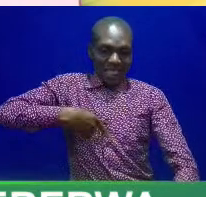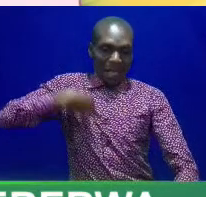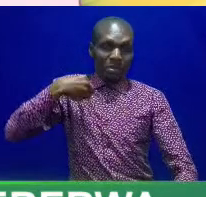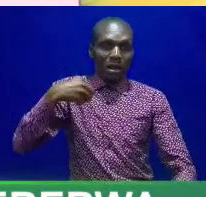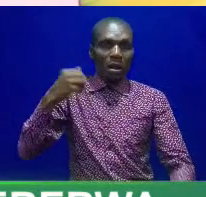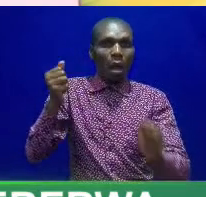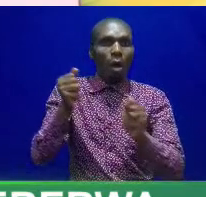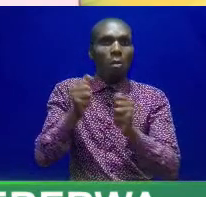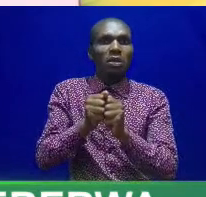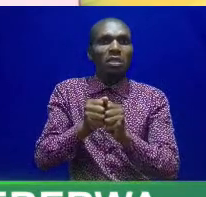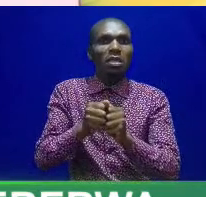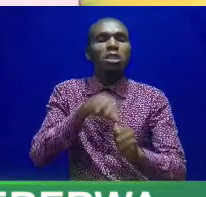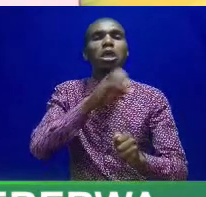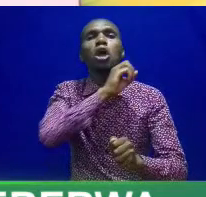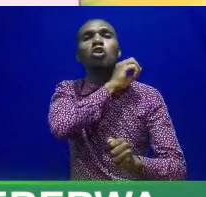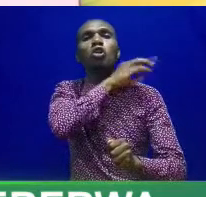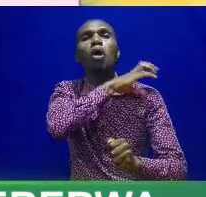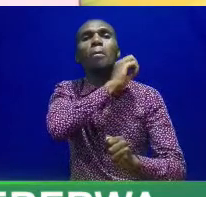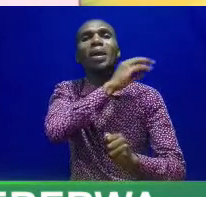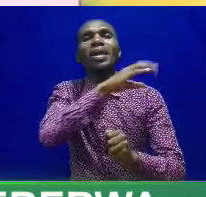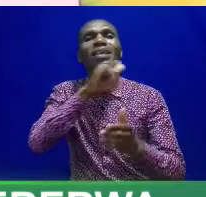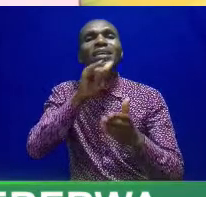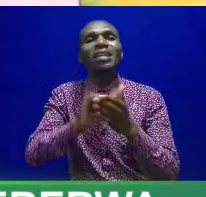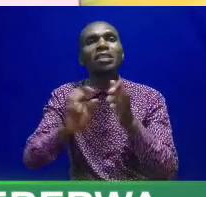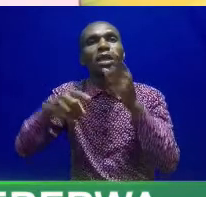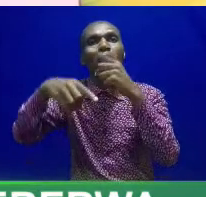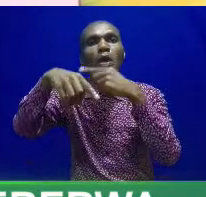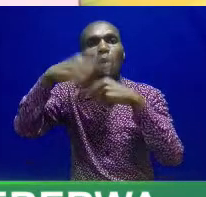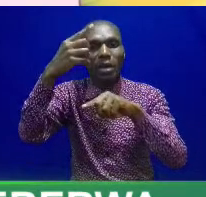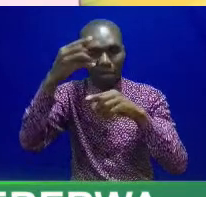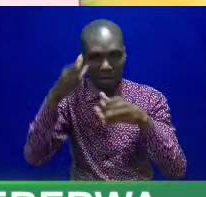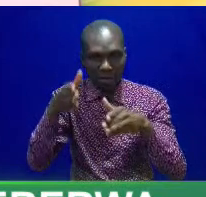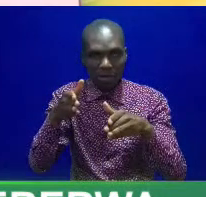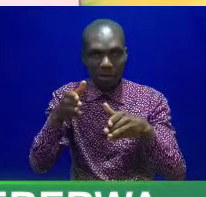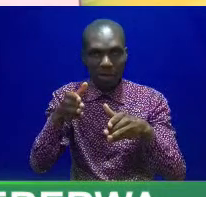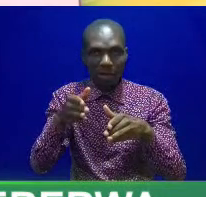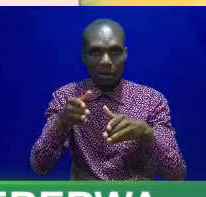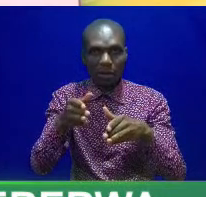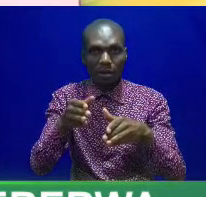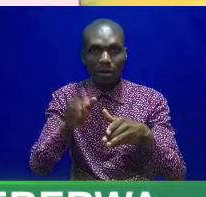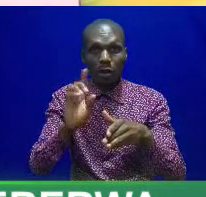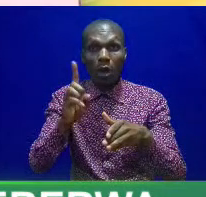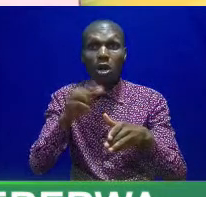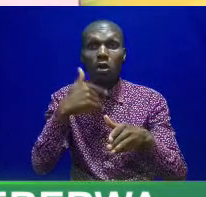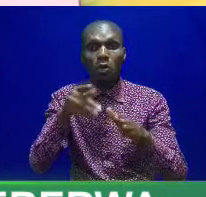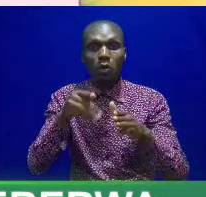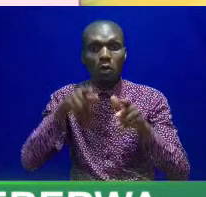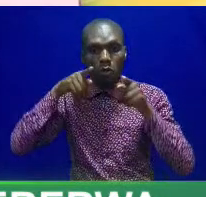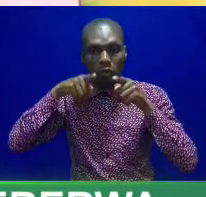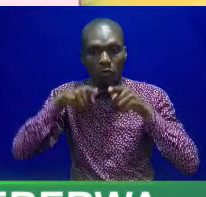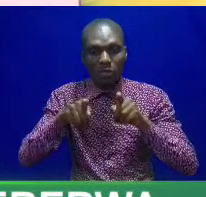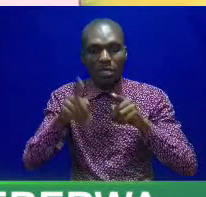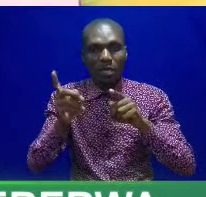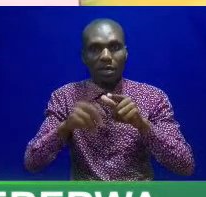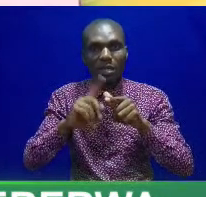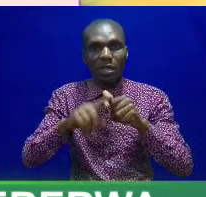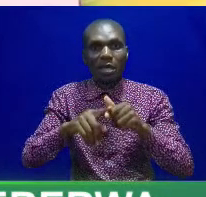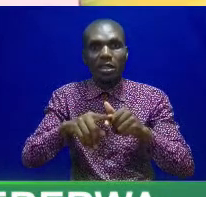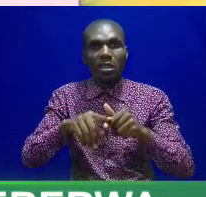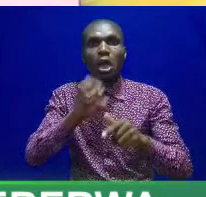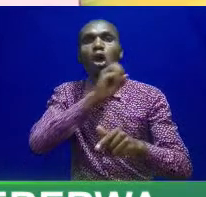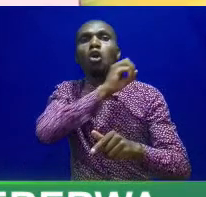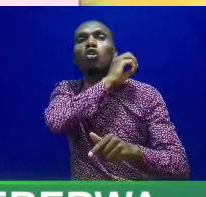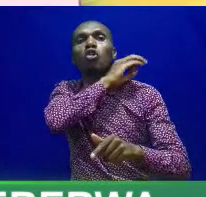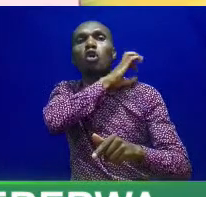Yokwa Meria, Obo Wiwaye, Nagotmanu Muricato, Frida Kerbo, Yoga Wikrana, Asense Mayo, Oma Merio, Odonia,